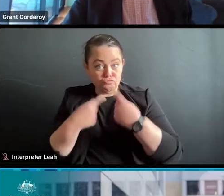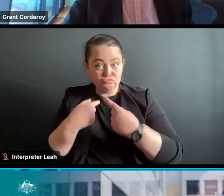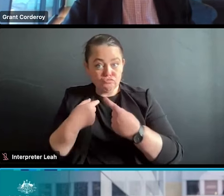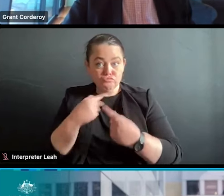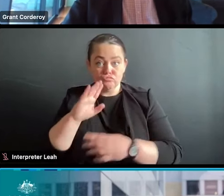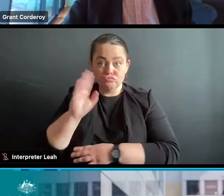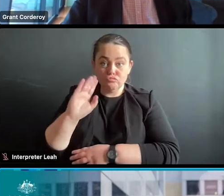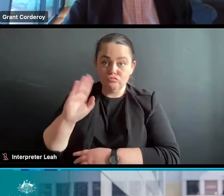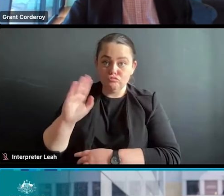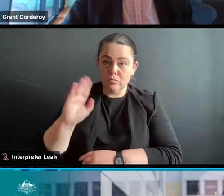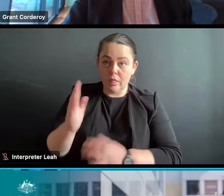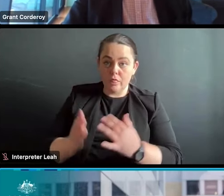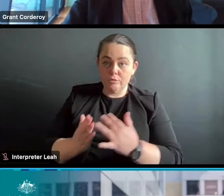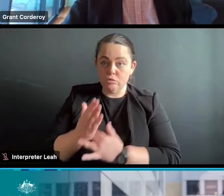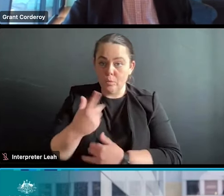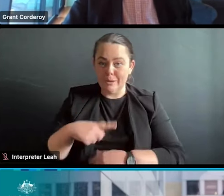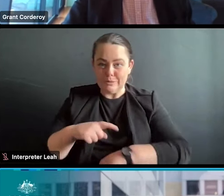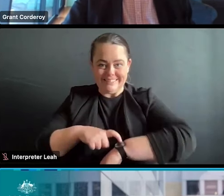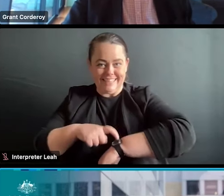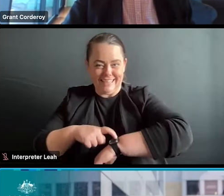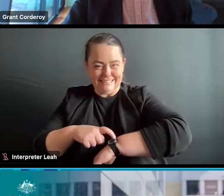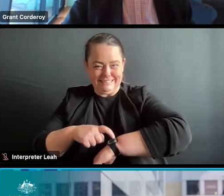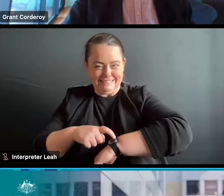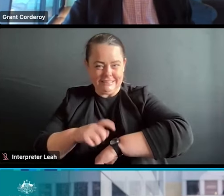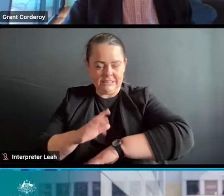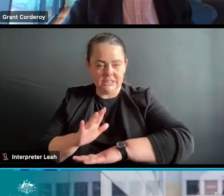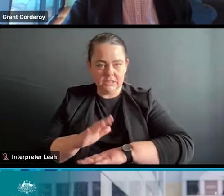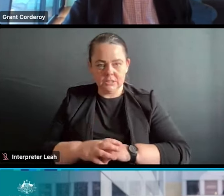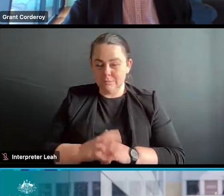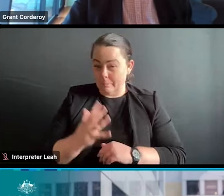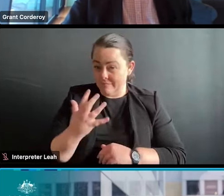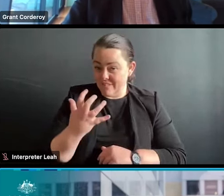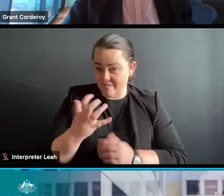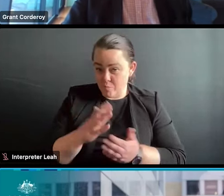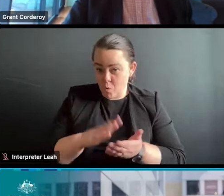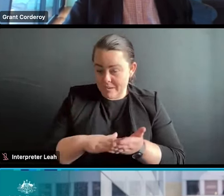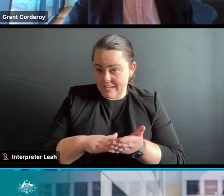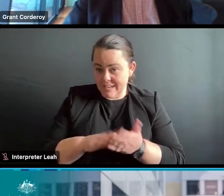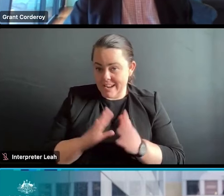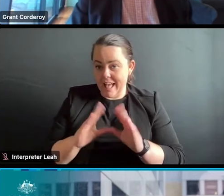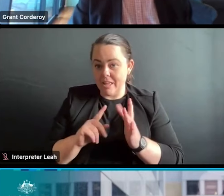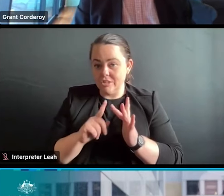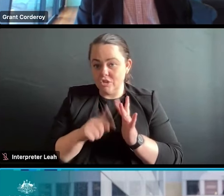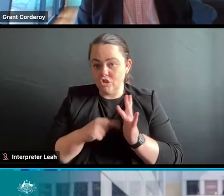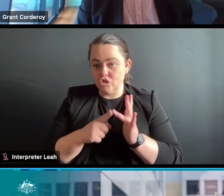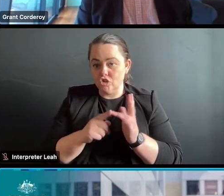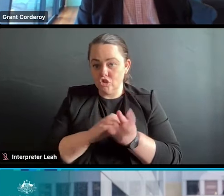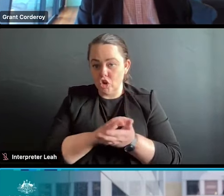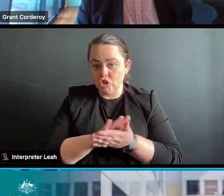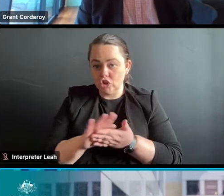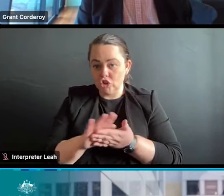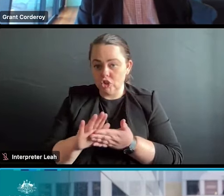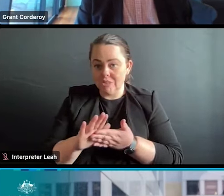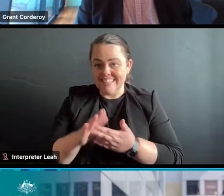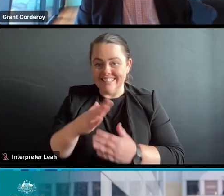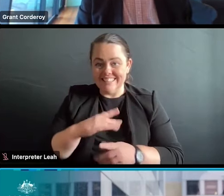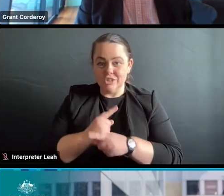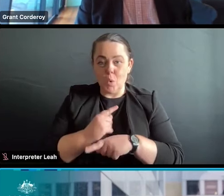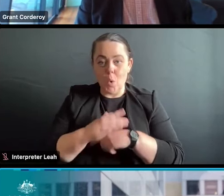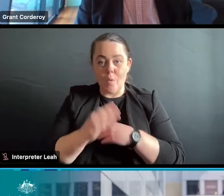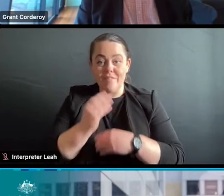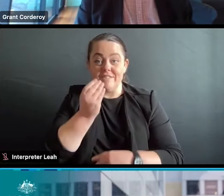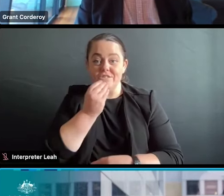through for perhaps 5 more minutes, and then we'll go to Josh to speak about food and nutrition section